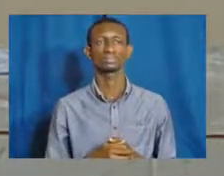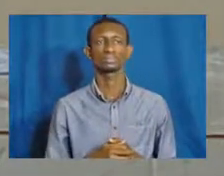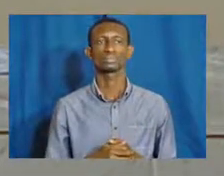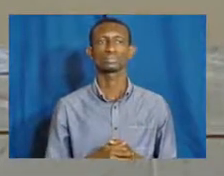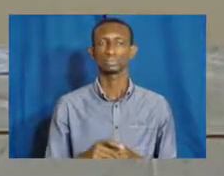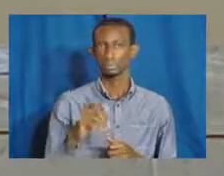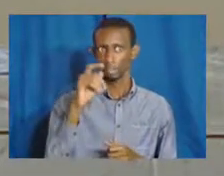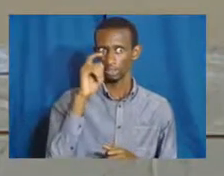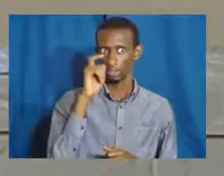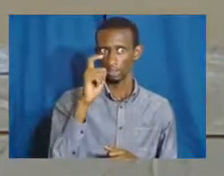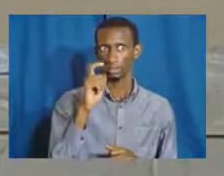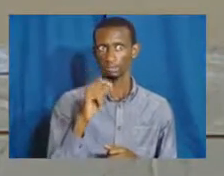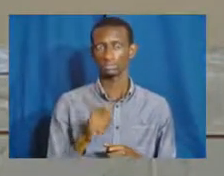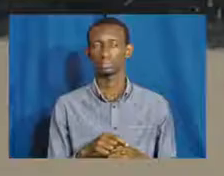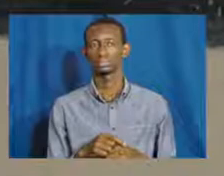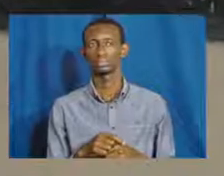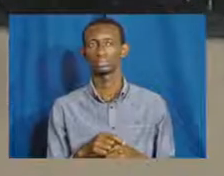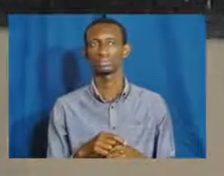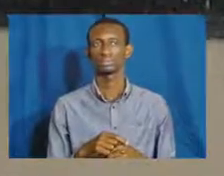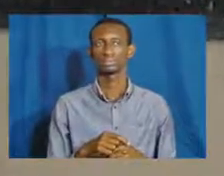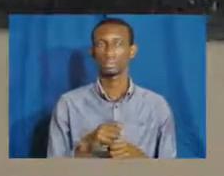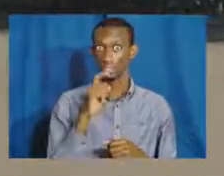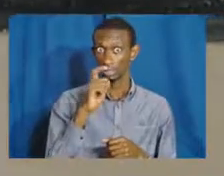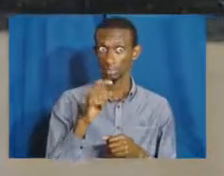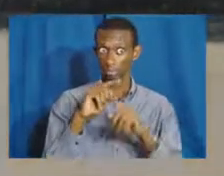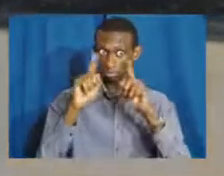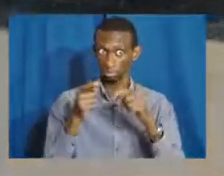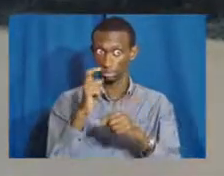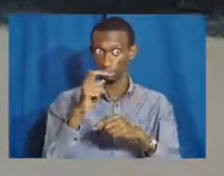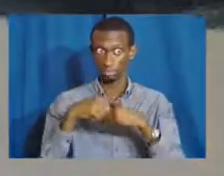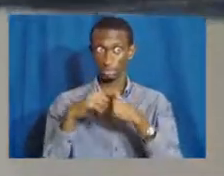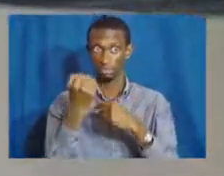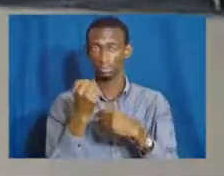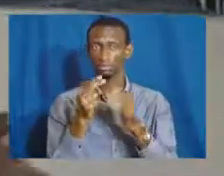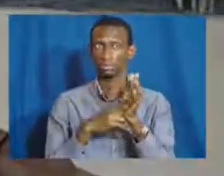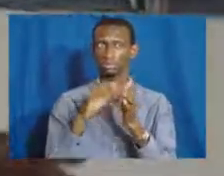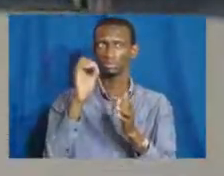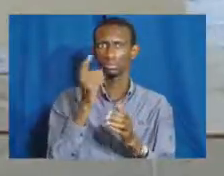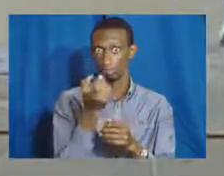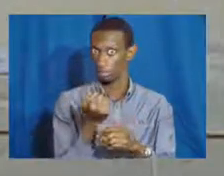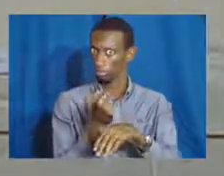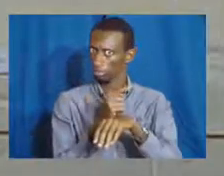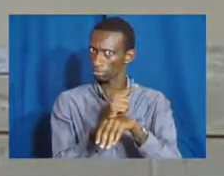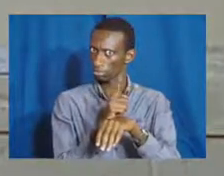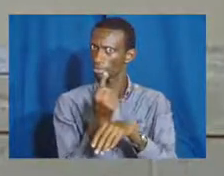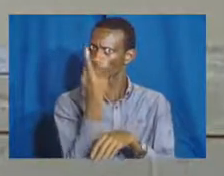x times x minus 5 equals 0. We have just 1 minute.